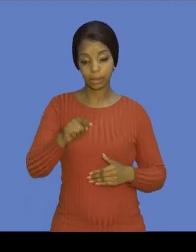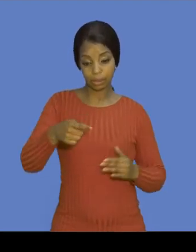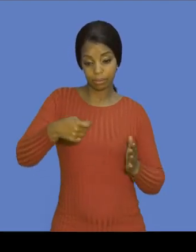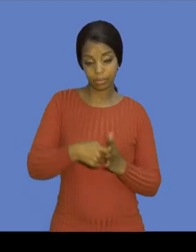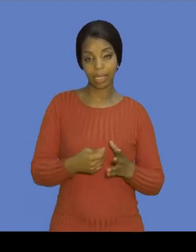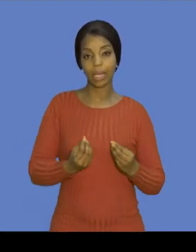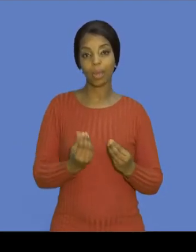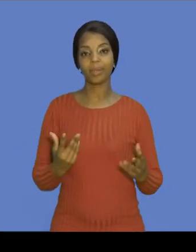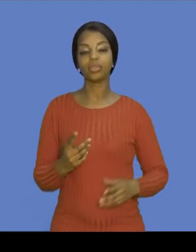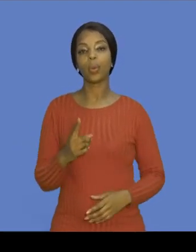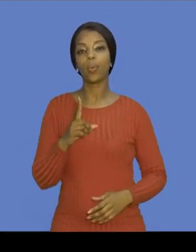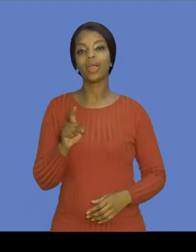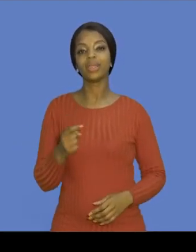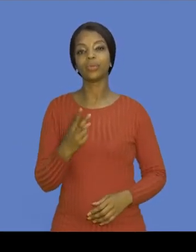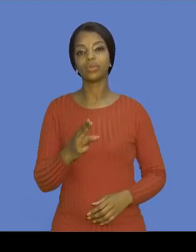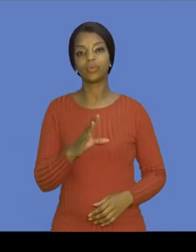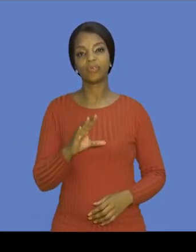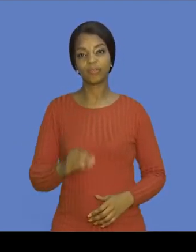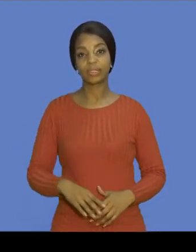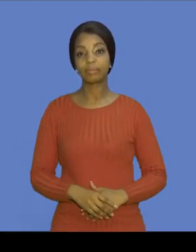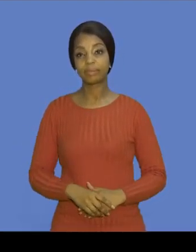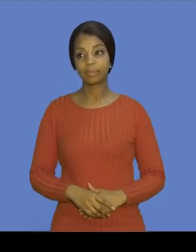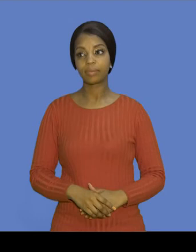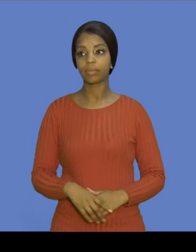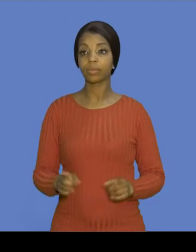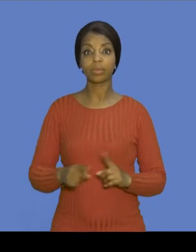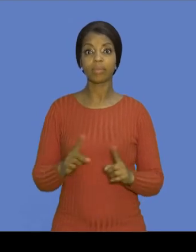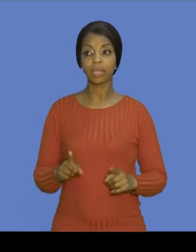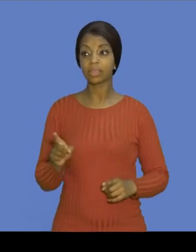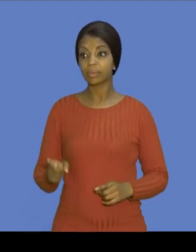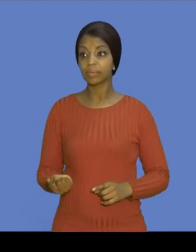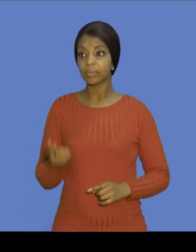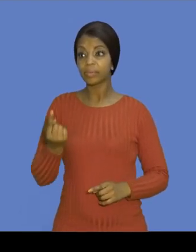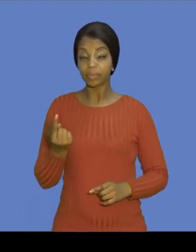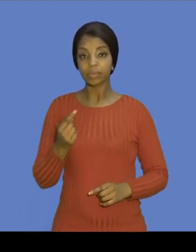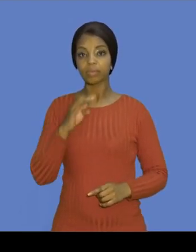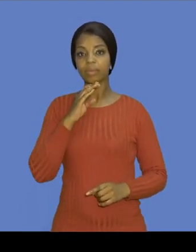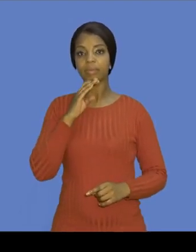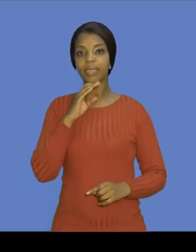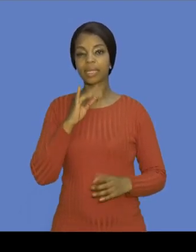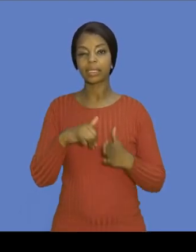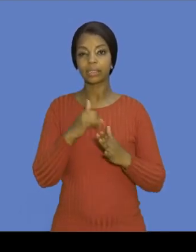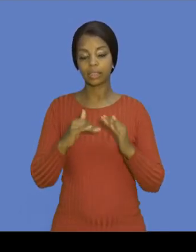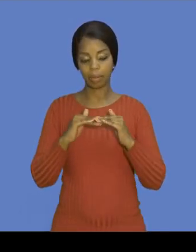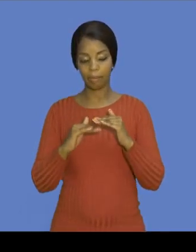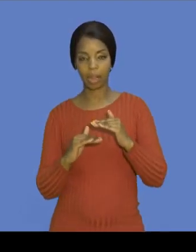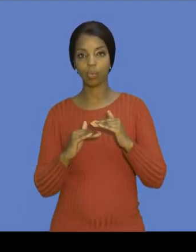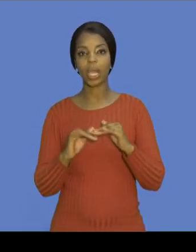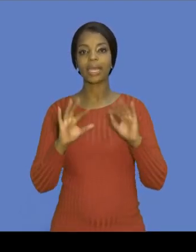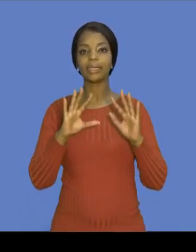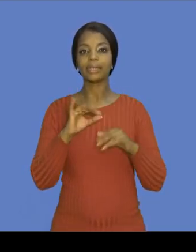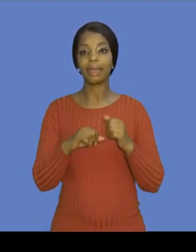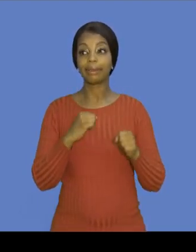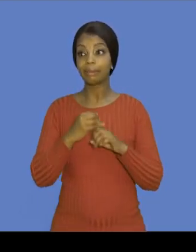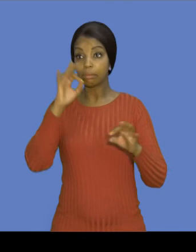1,250. And it's supposed to double here, but when it's doubling here, it's just below 10 years. So it does